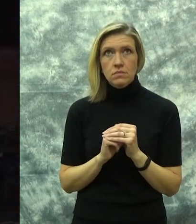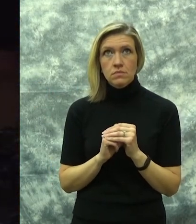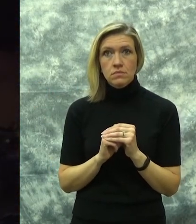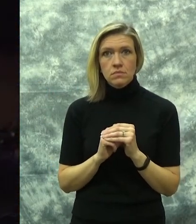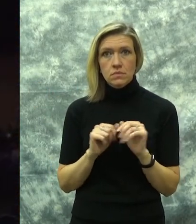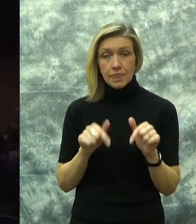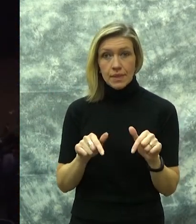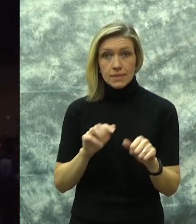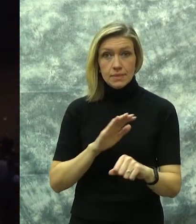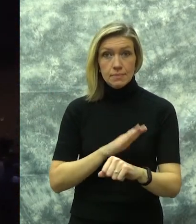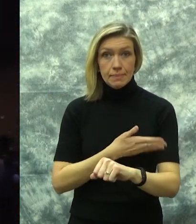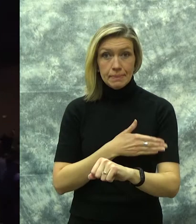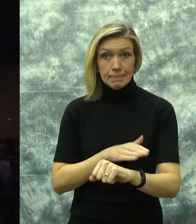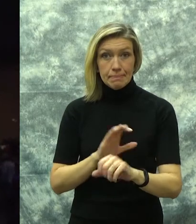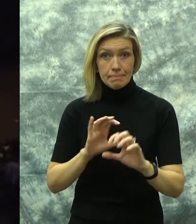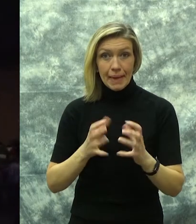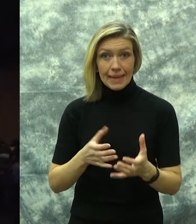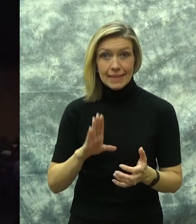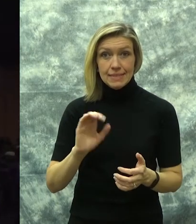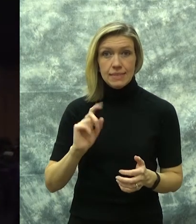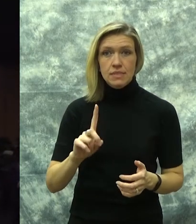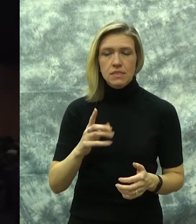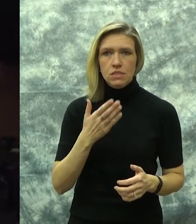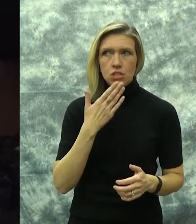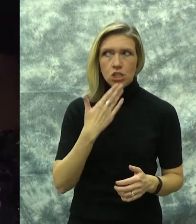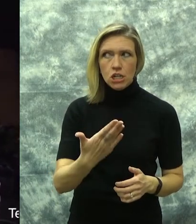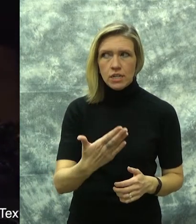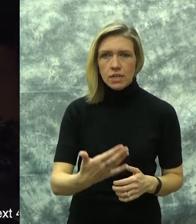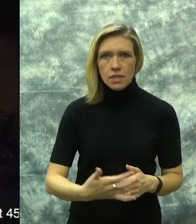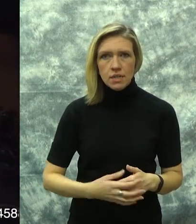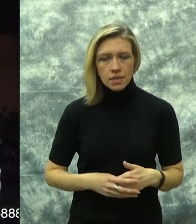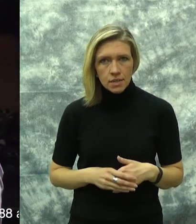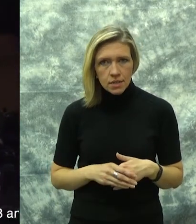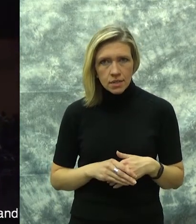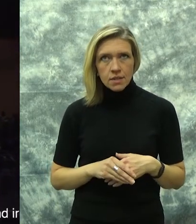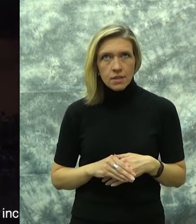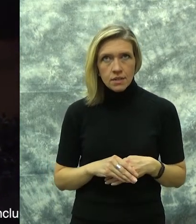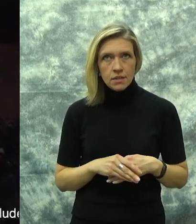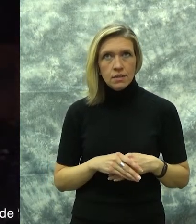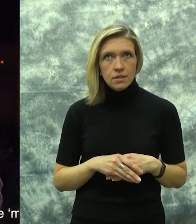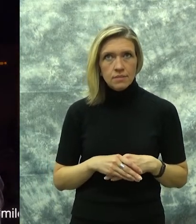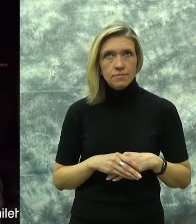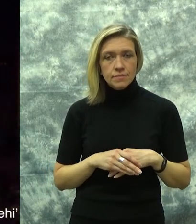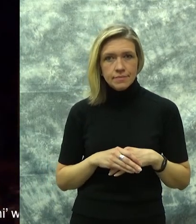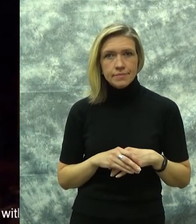is.